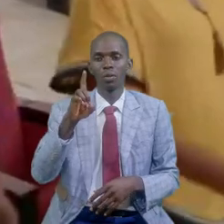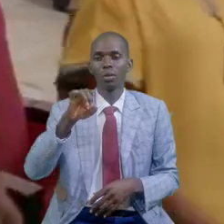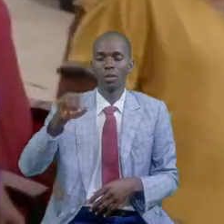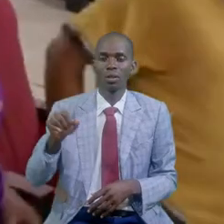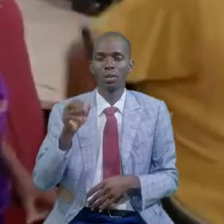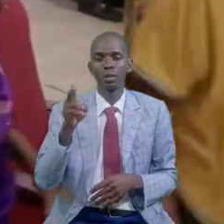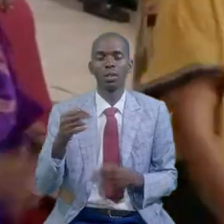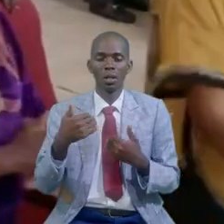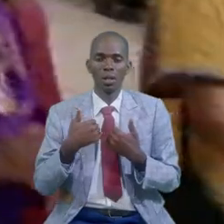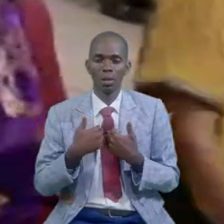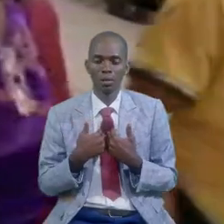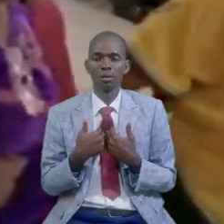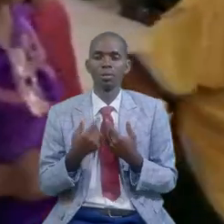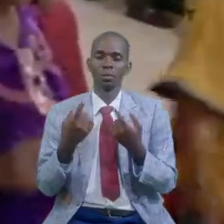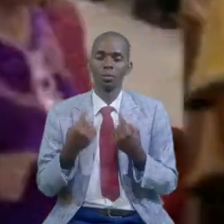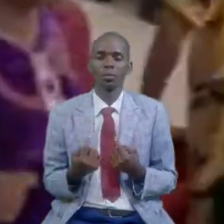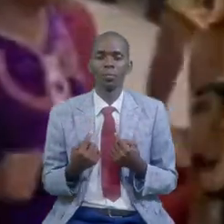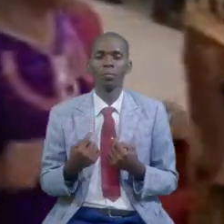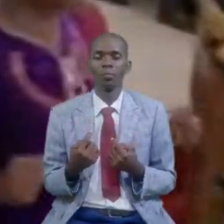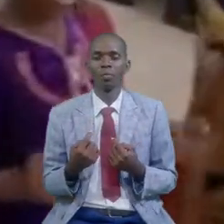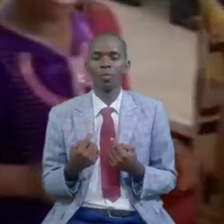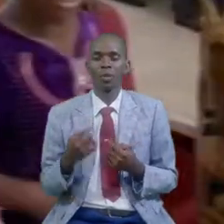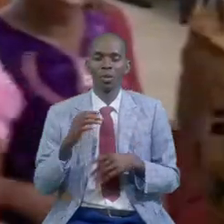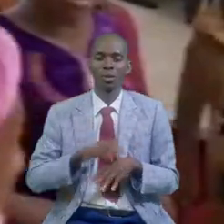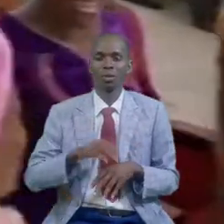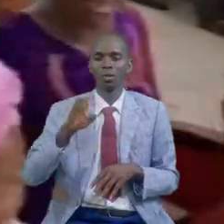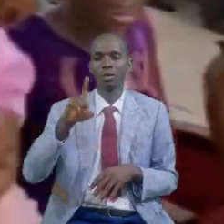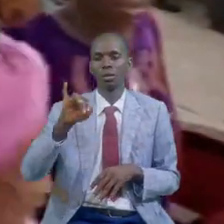has come on Elisha.